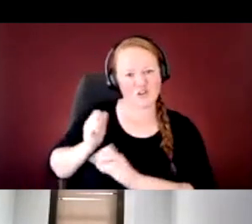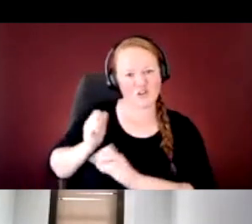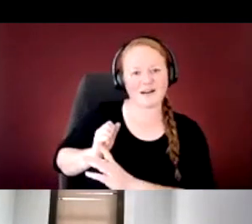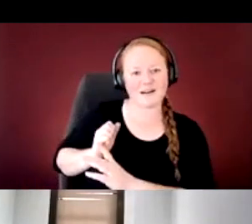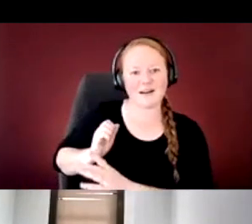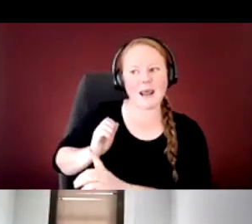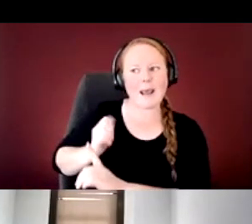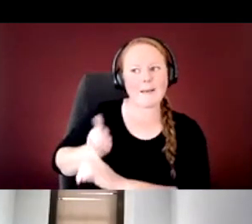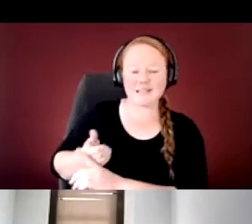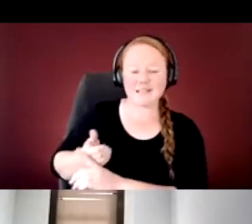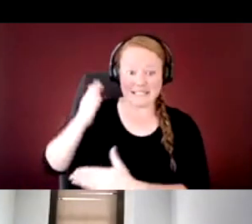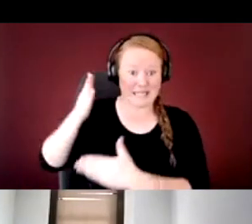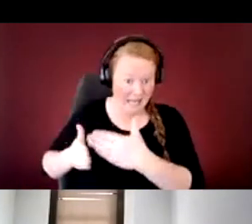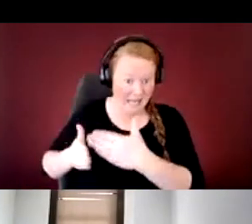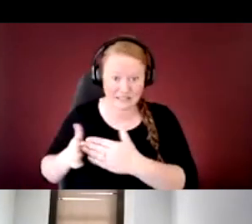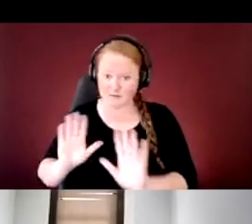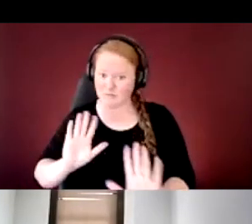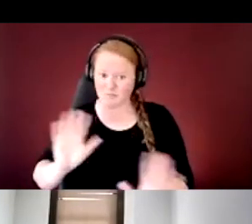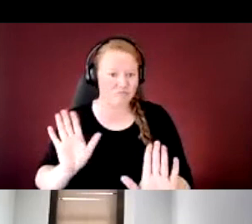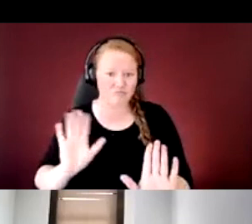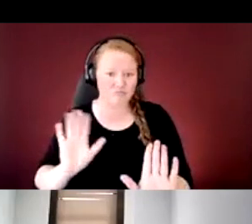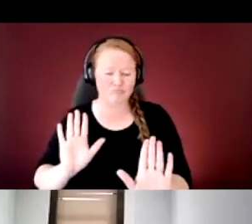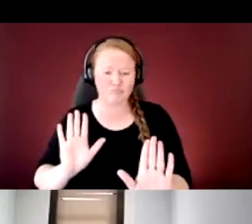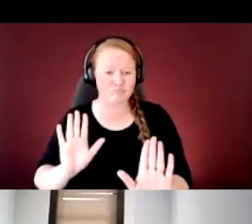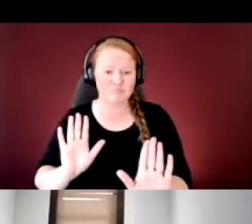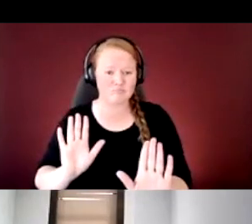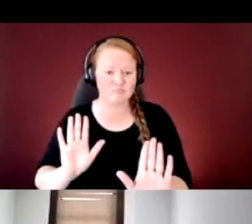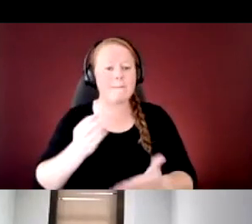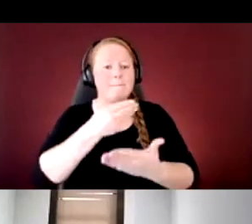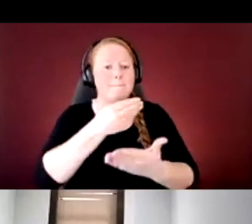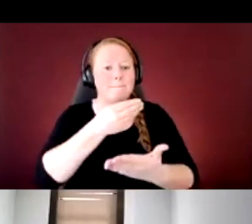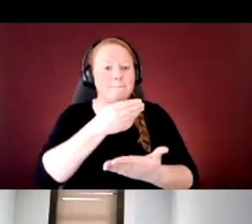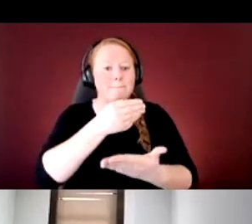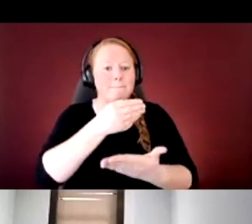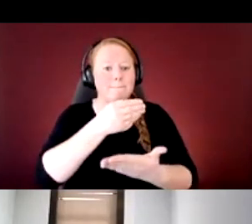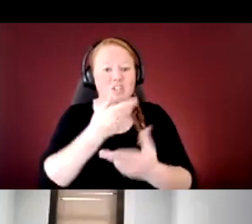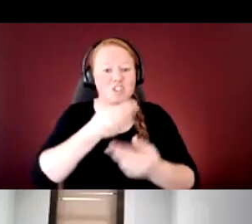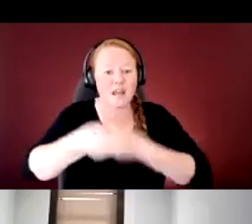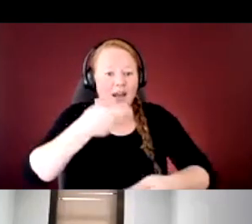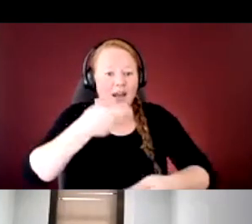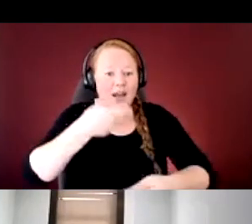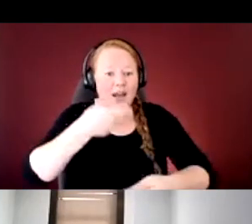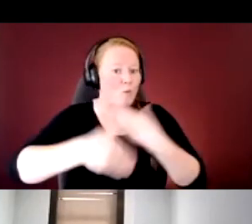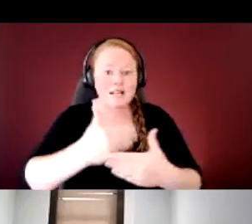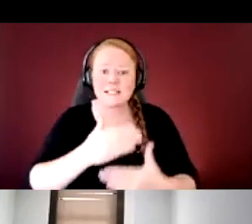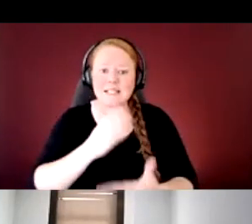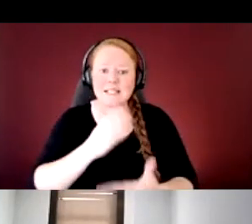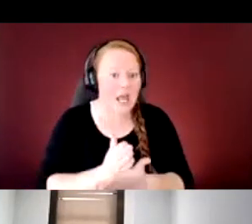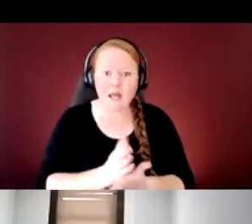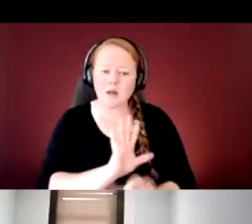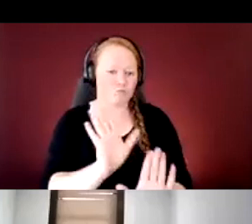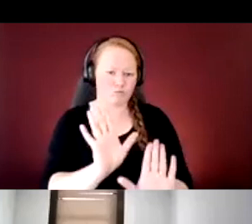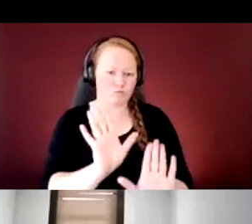of participatory planning and the budgeting process for these funds. It's just the beginning. And with that,